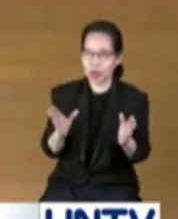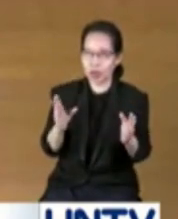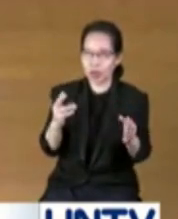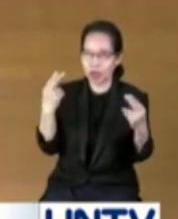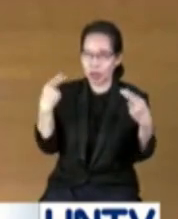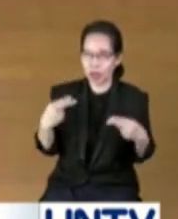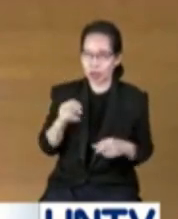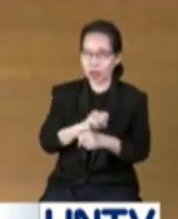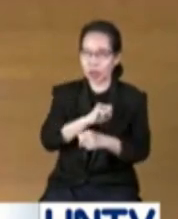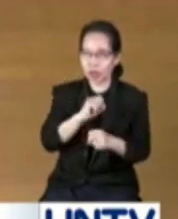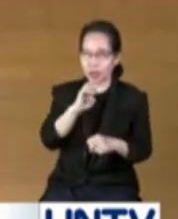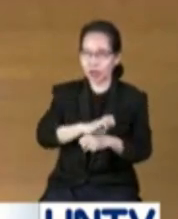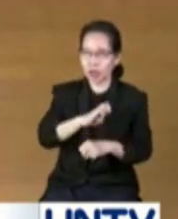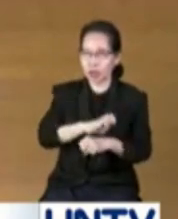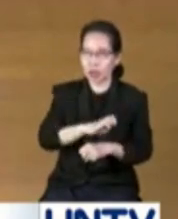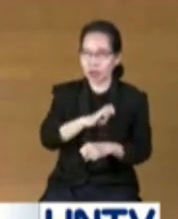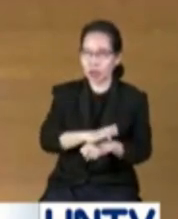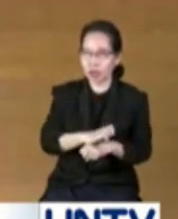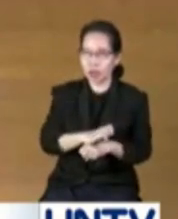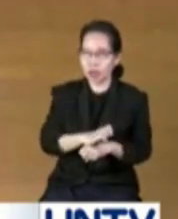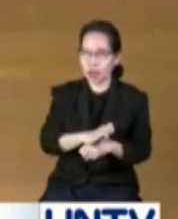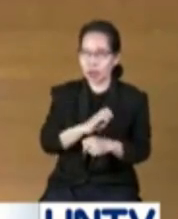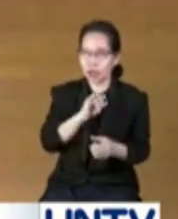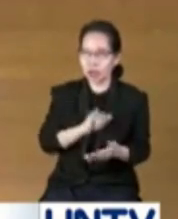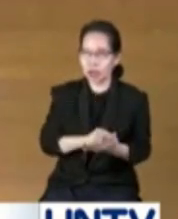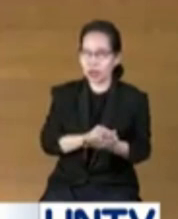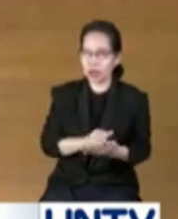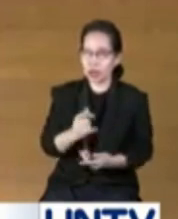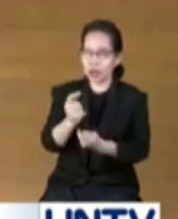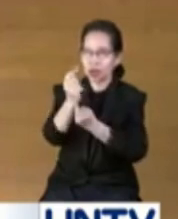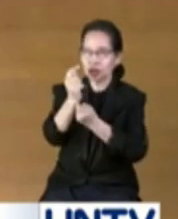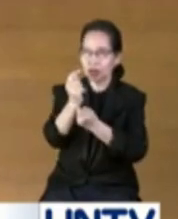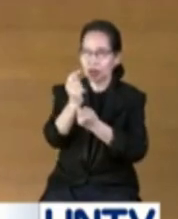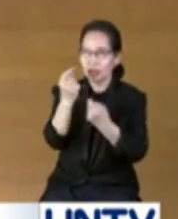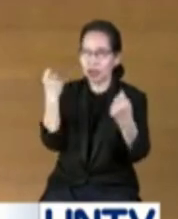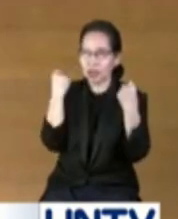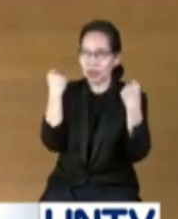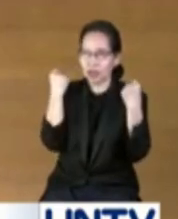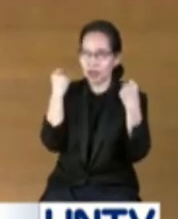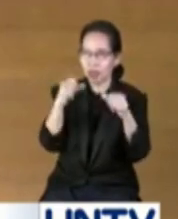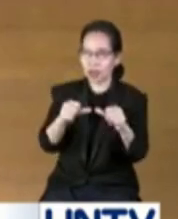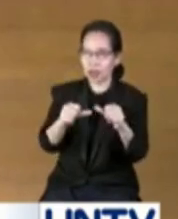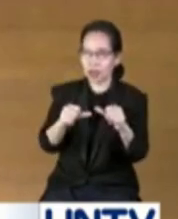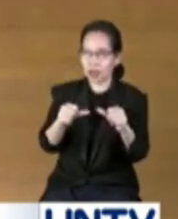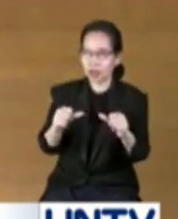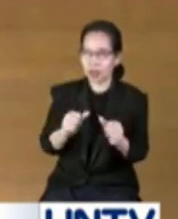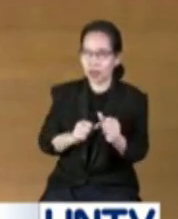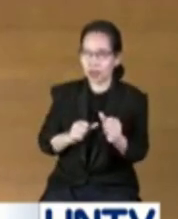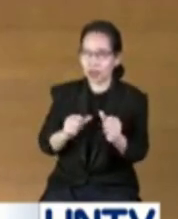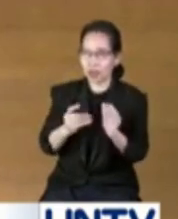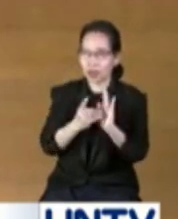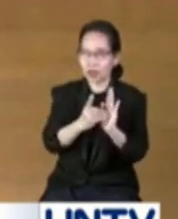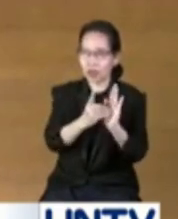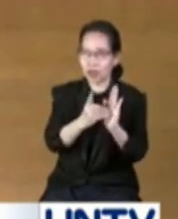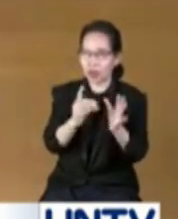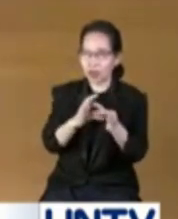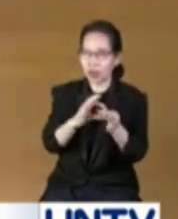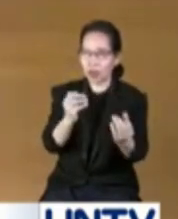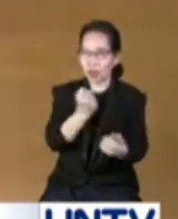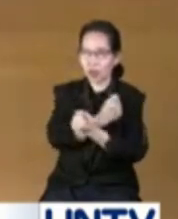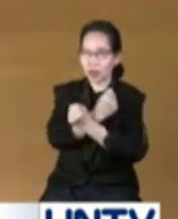employees. That confidence has been further buoyed by the demonstration of love for the